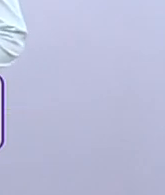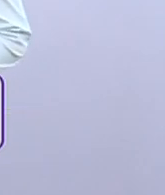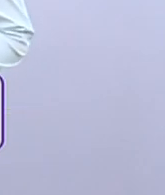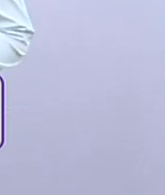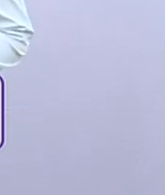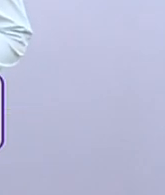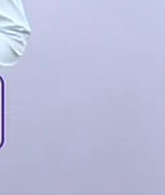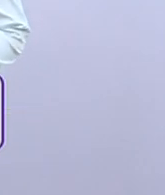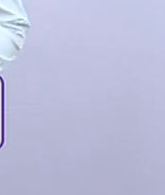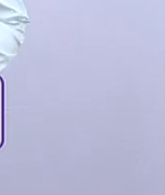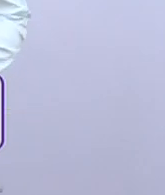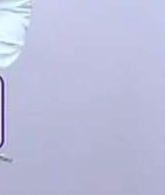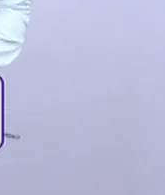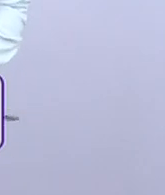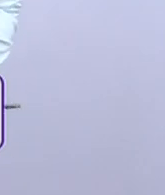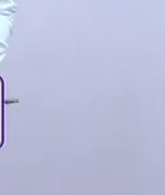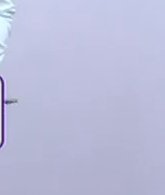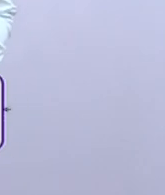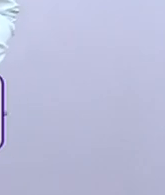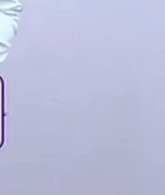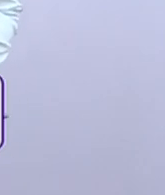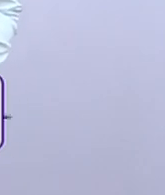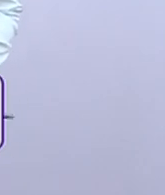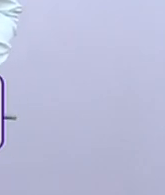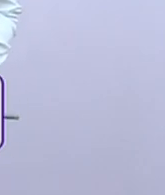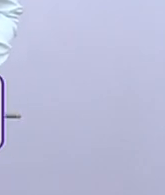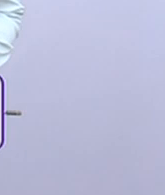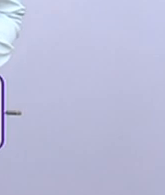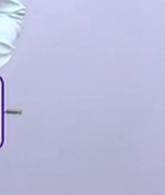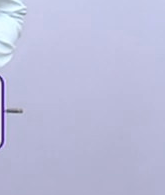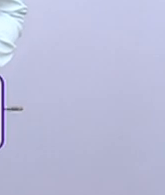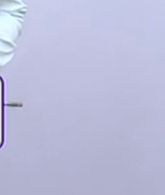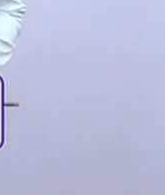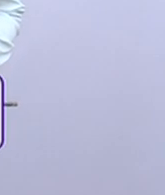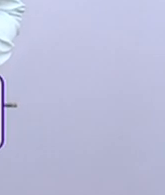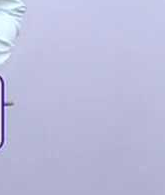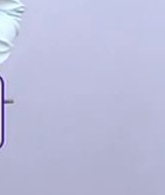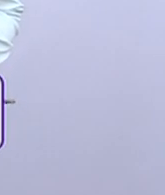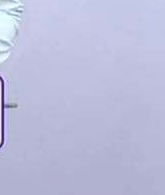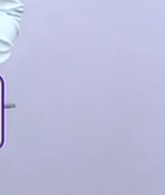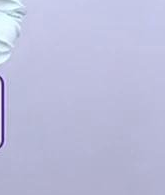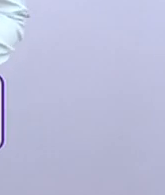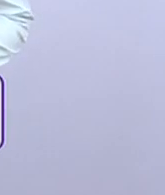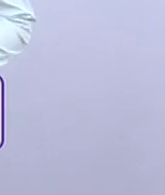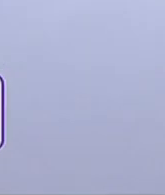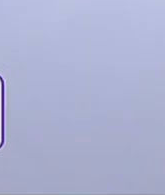The correct answer is, they are skiing. One more point.